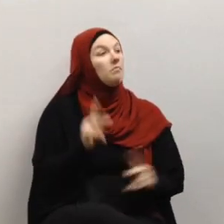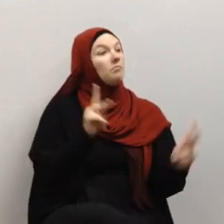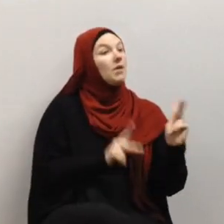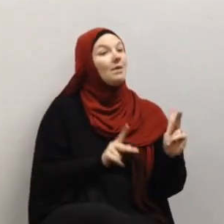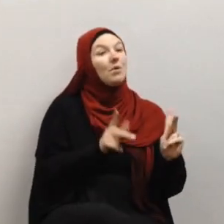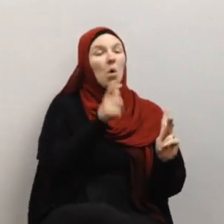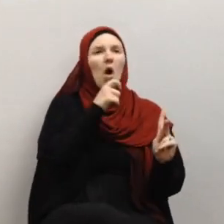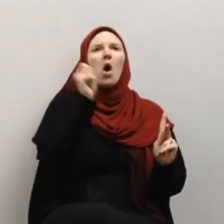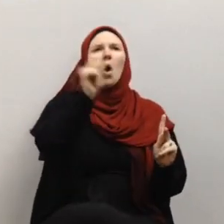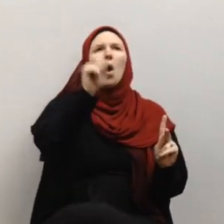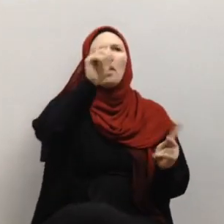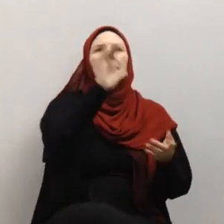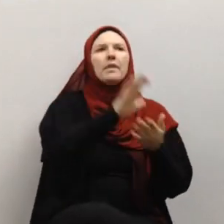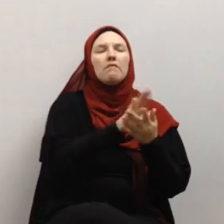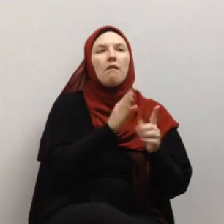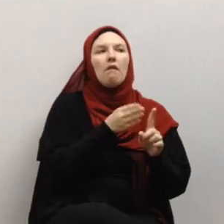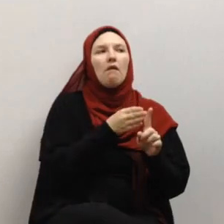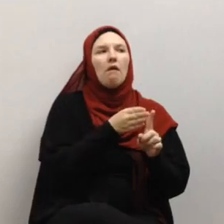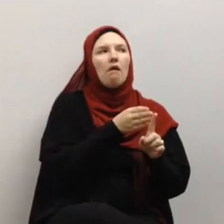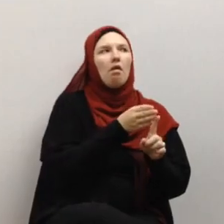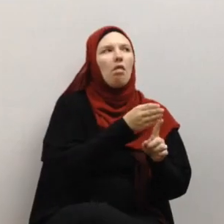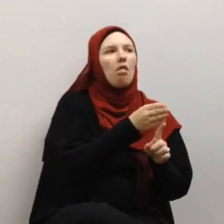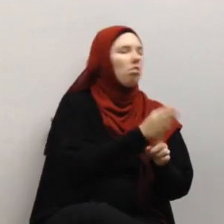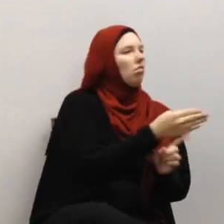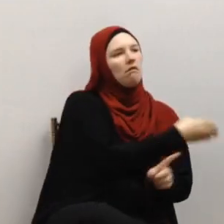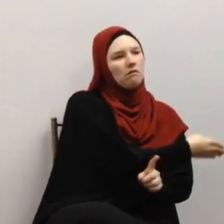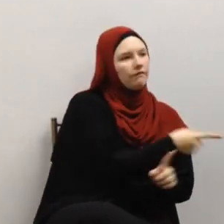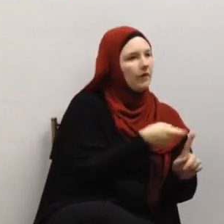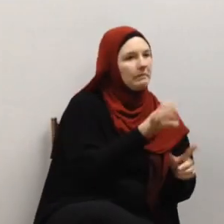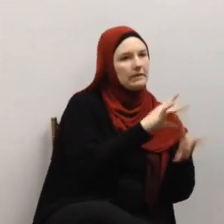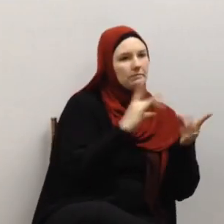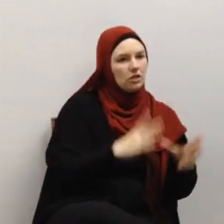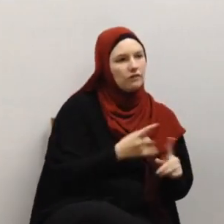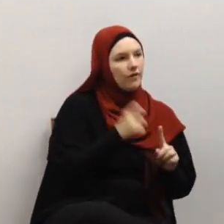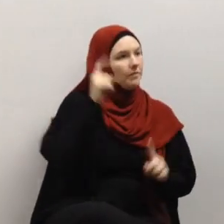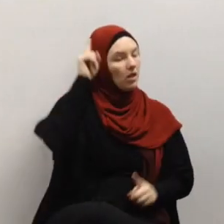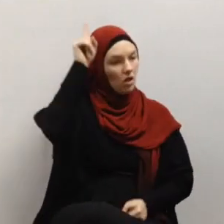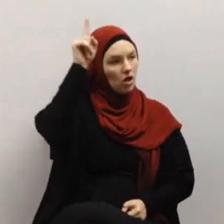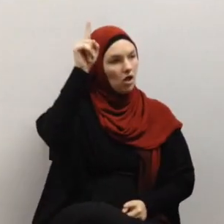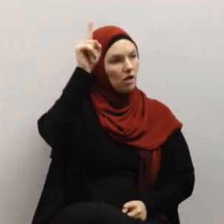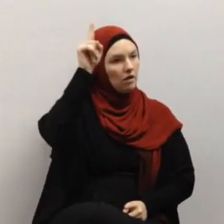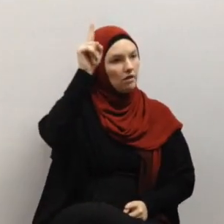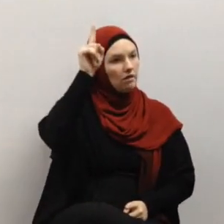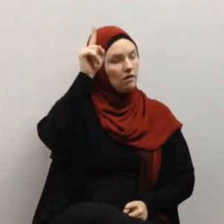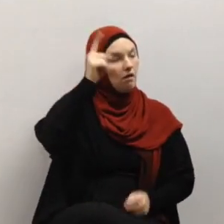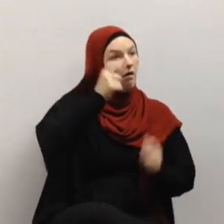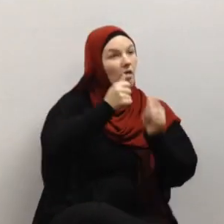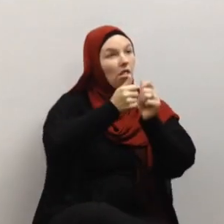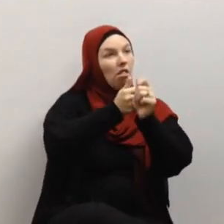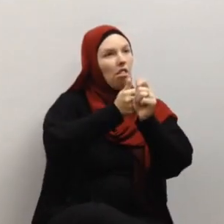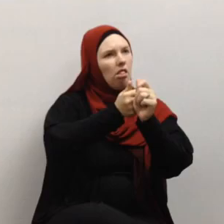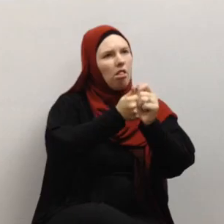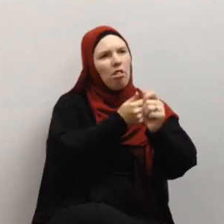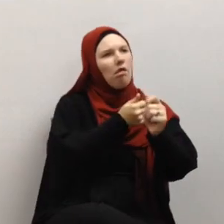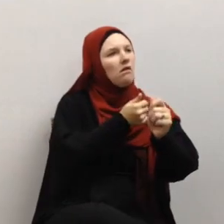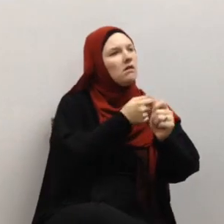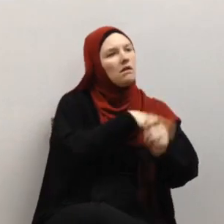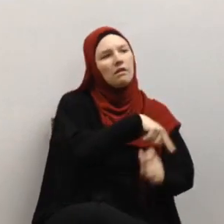Allah, from His Messenger, or from their obedience, they are not to be called